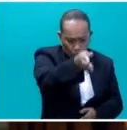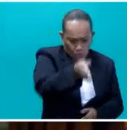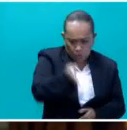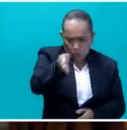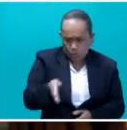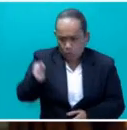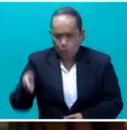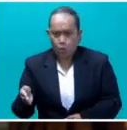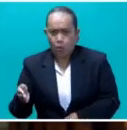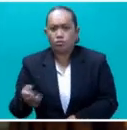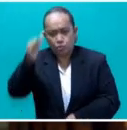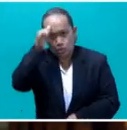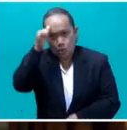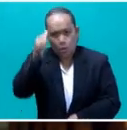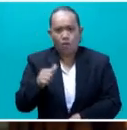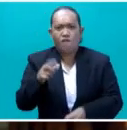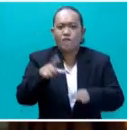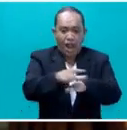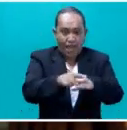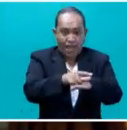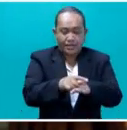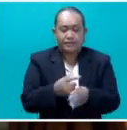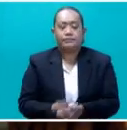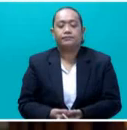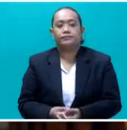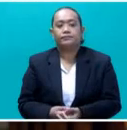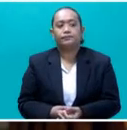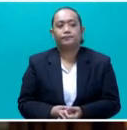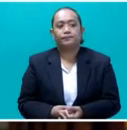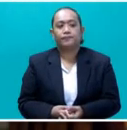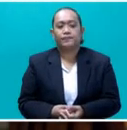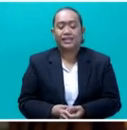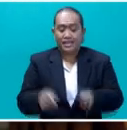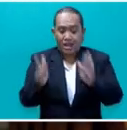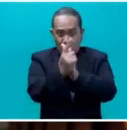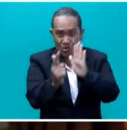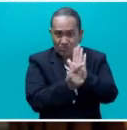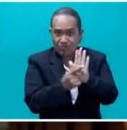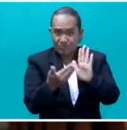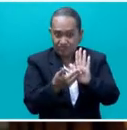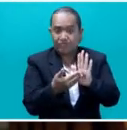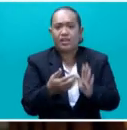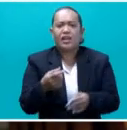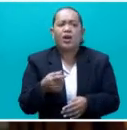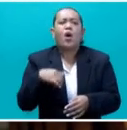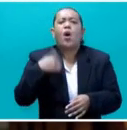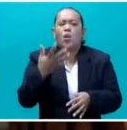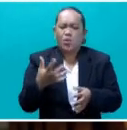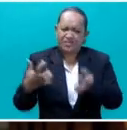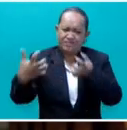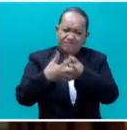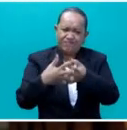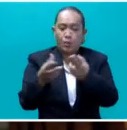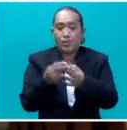on which development can then be planned and executed. These legislations were loosely based on the United Kingdom's